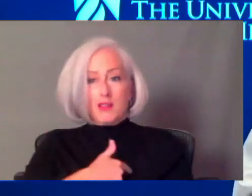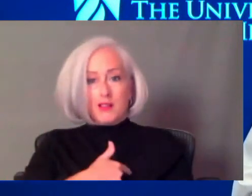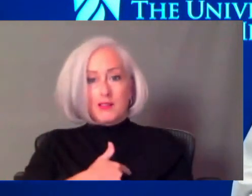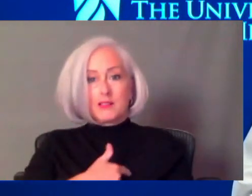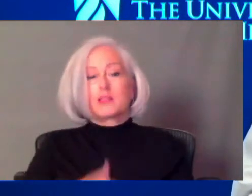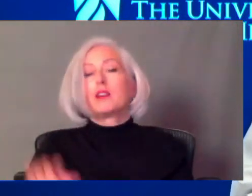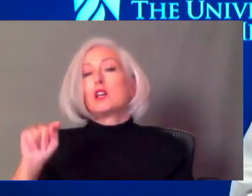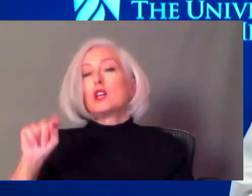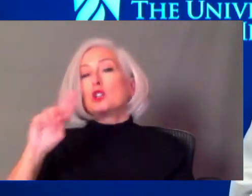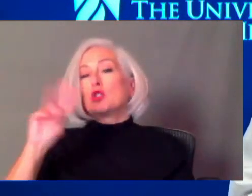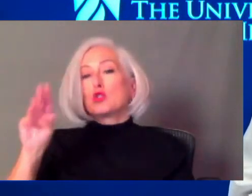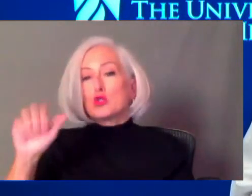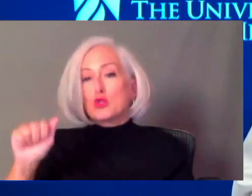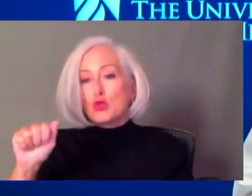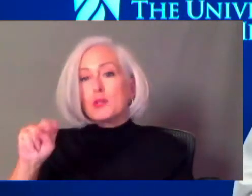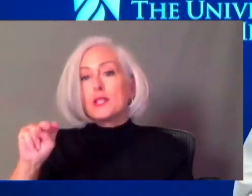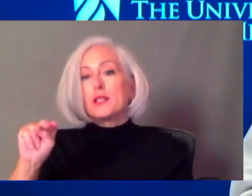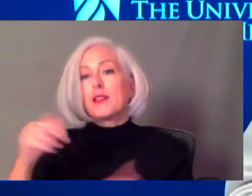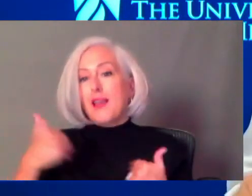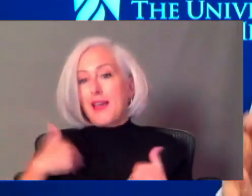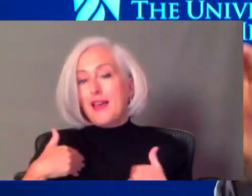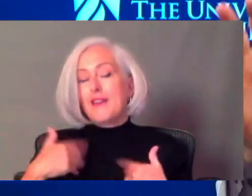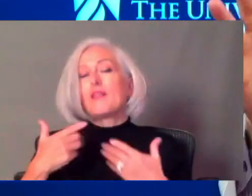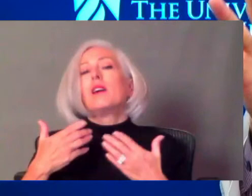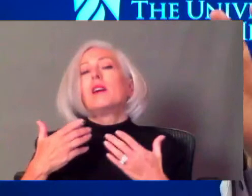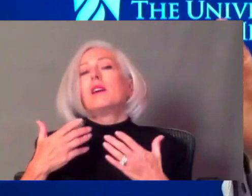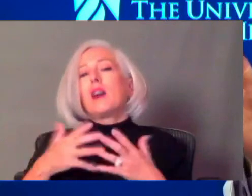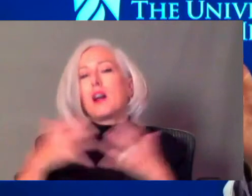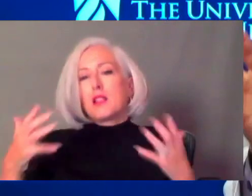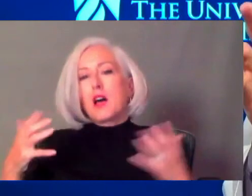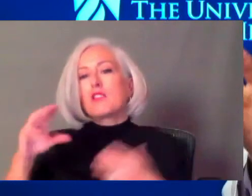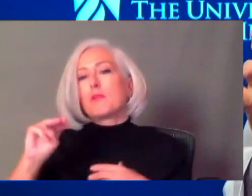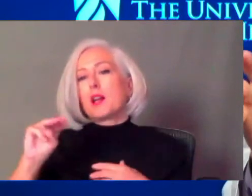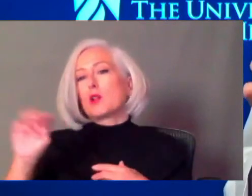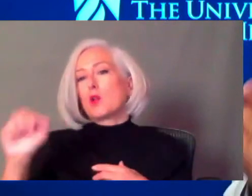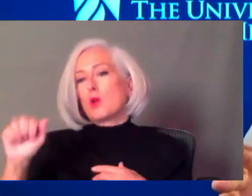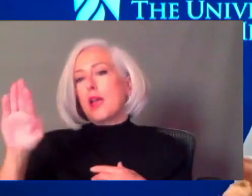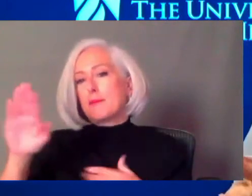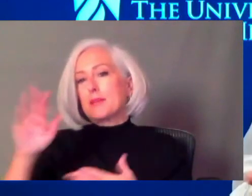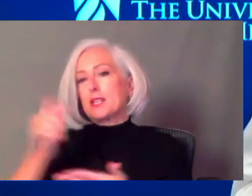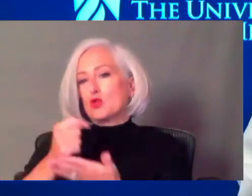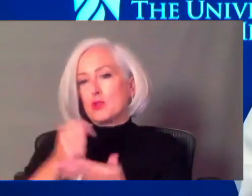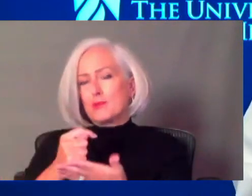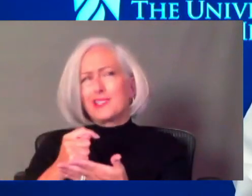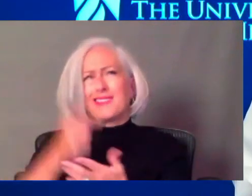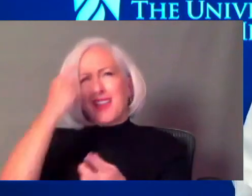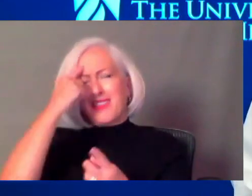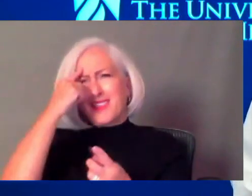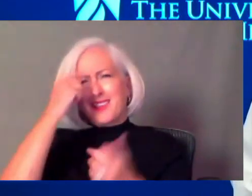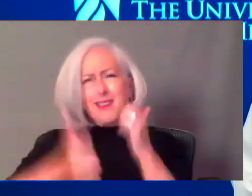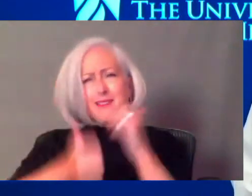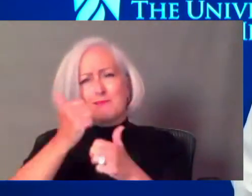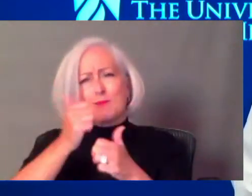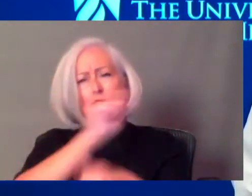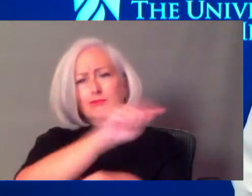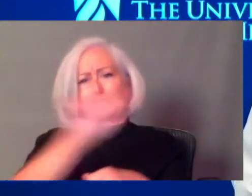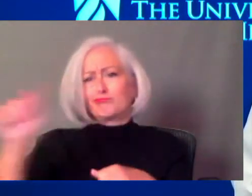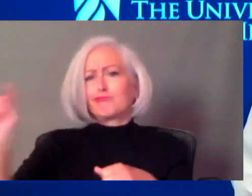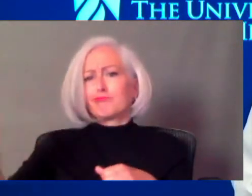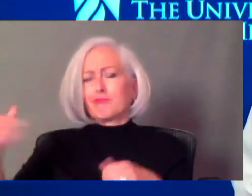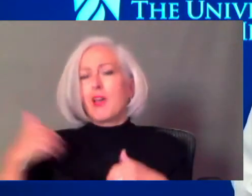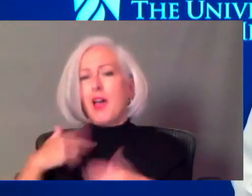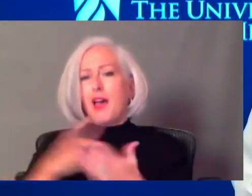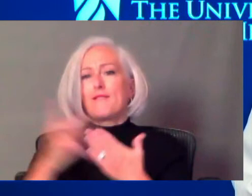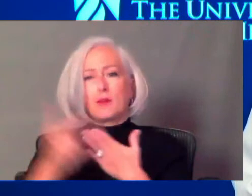while we continue to get this thing under control. But the numbers keep falling, and if people get impatient and want to take masks off, we'll